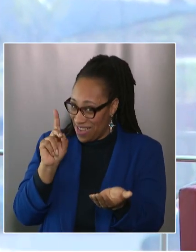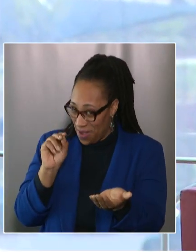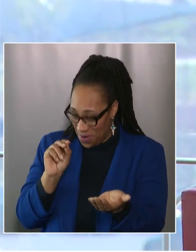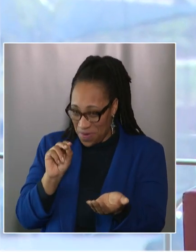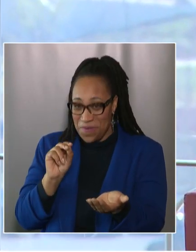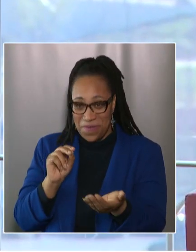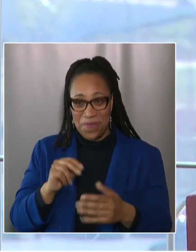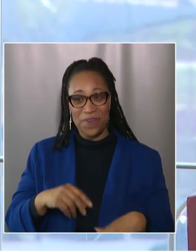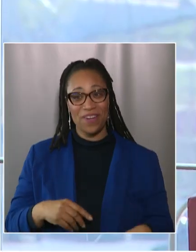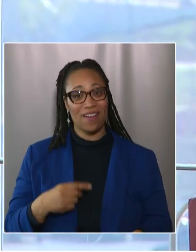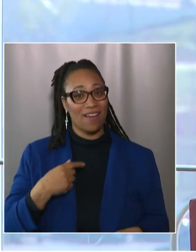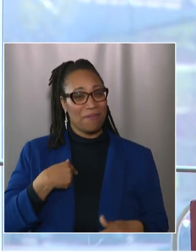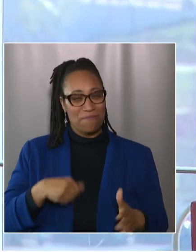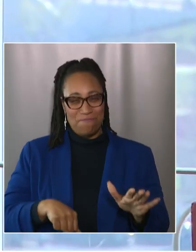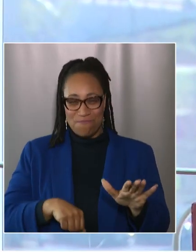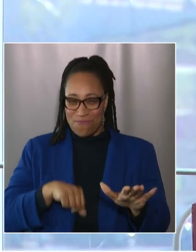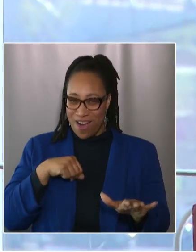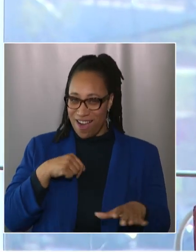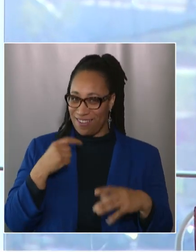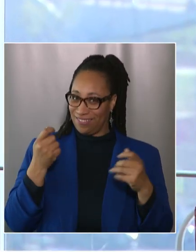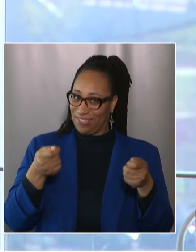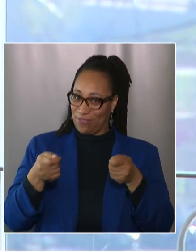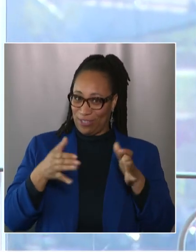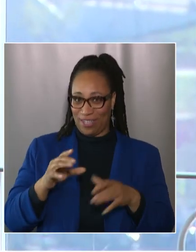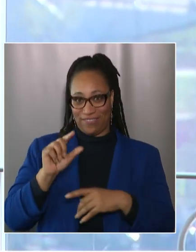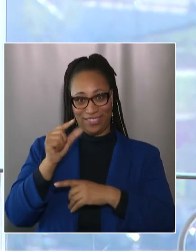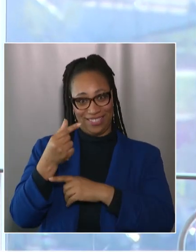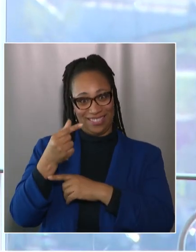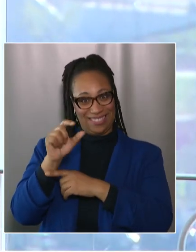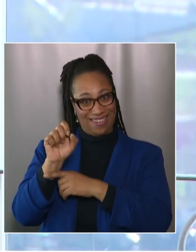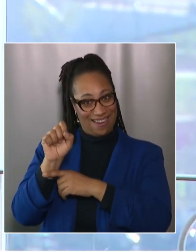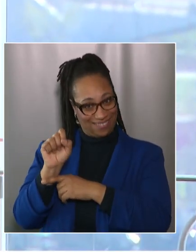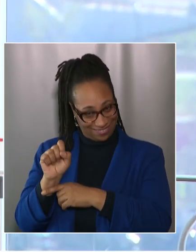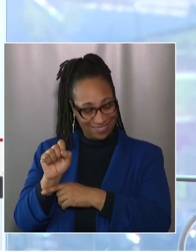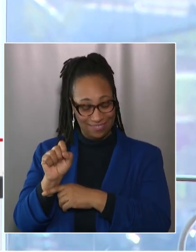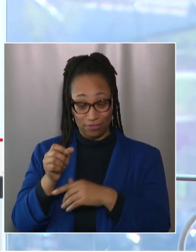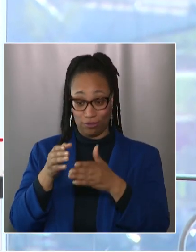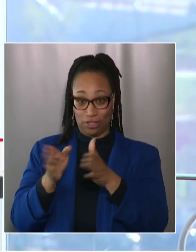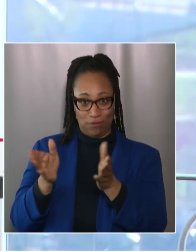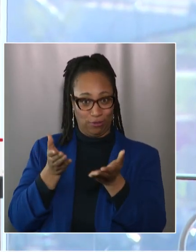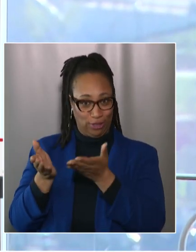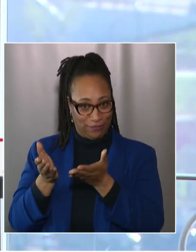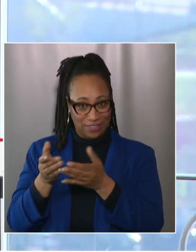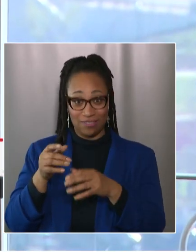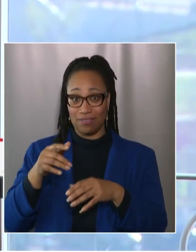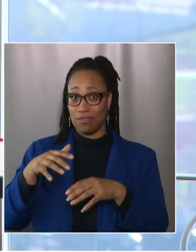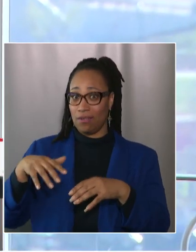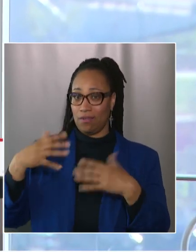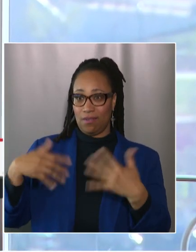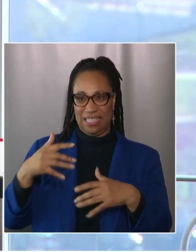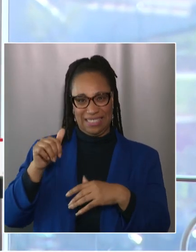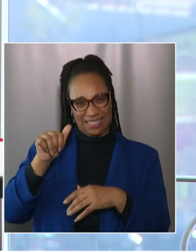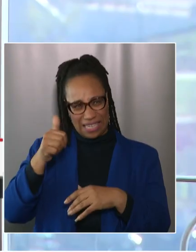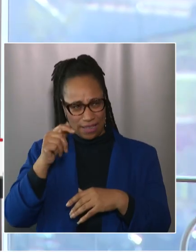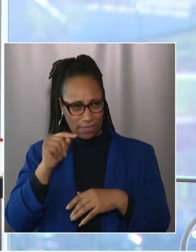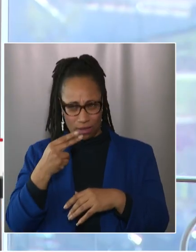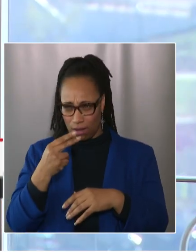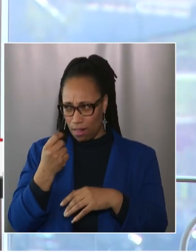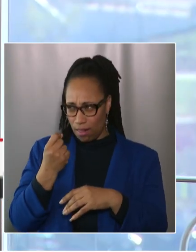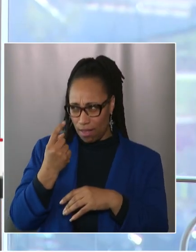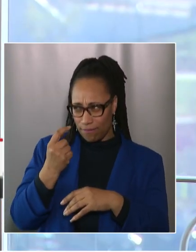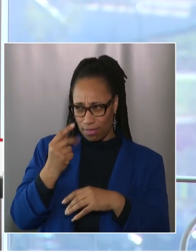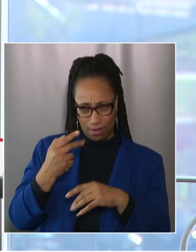Services, and I'm excited to be here at March Madness. I think the 12th, this is maybe my 10th or 11th, so I'm really excited. This has become